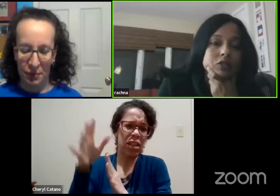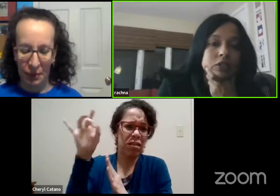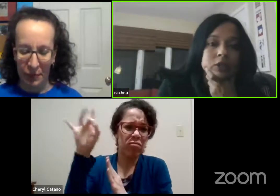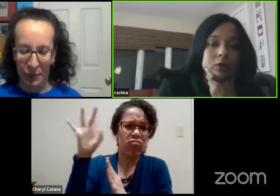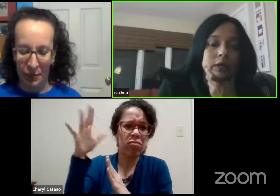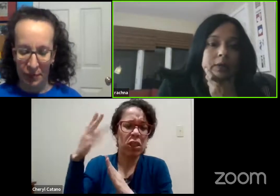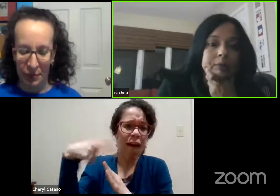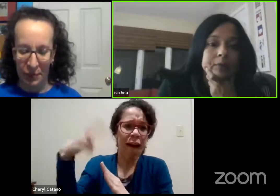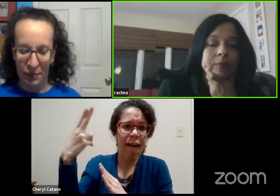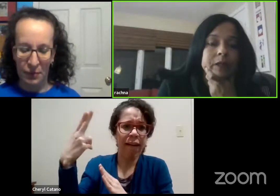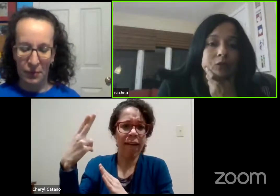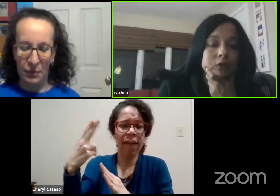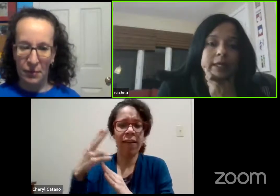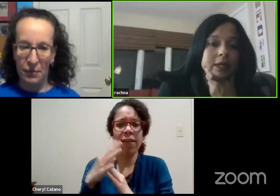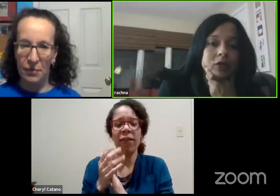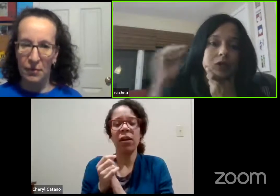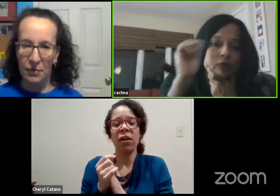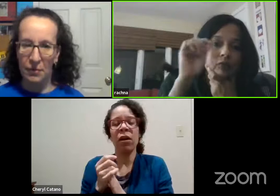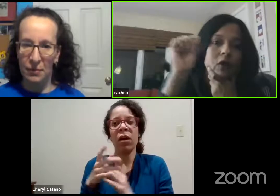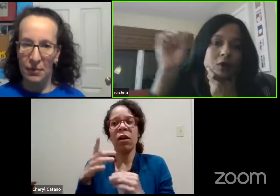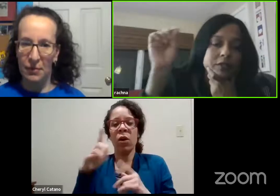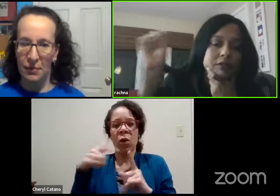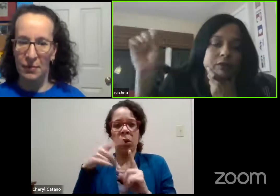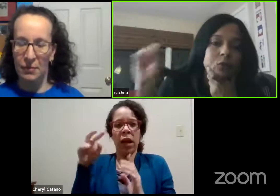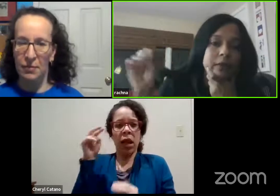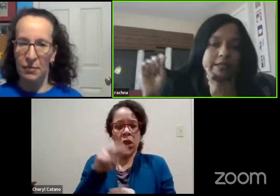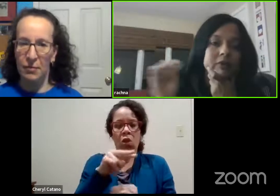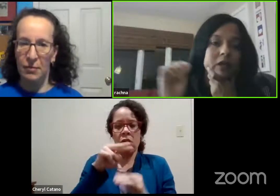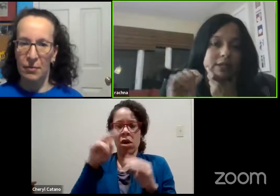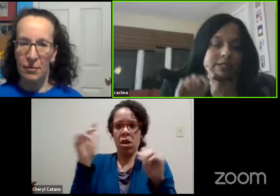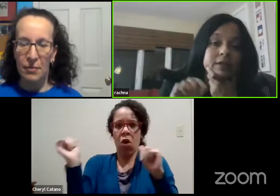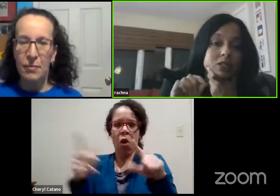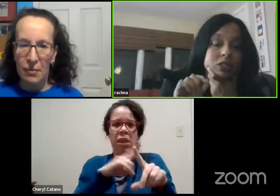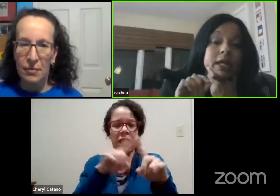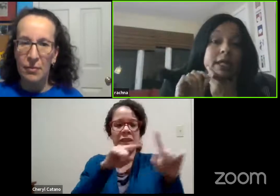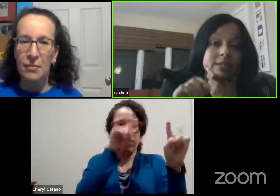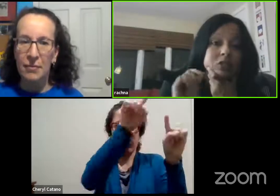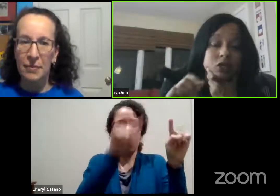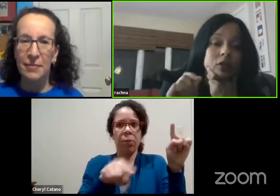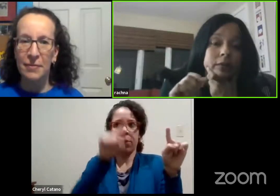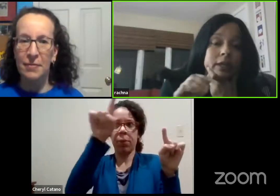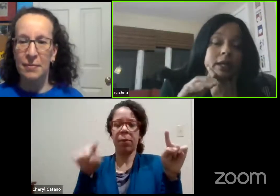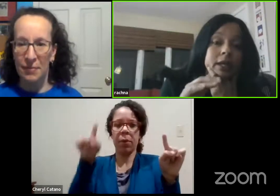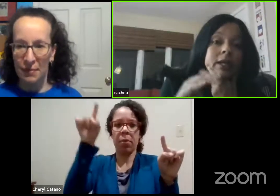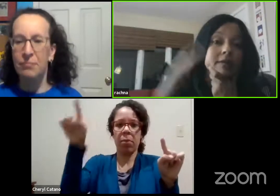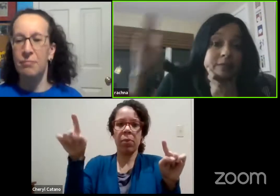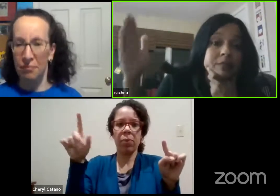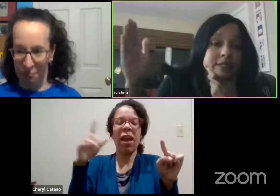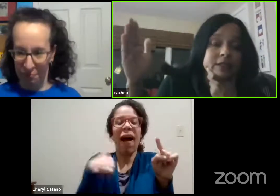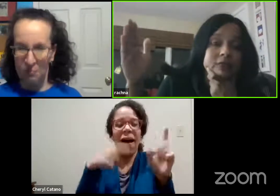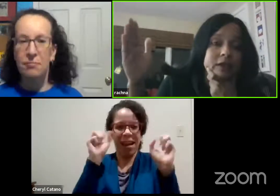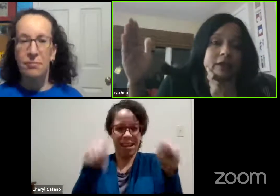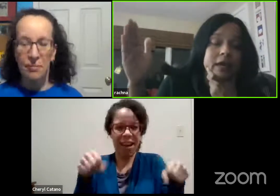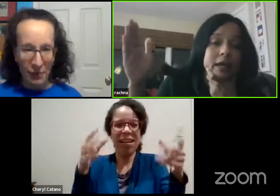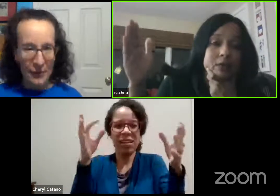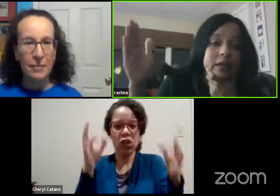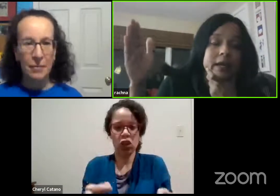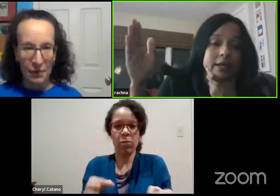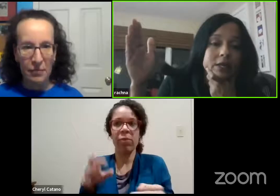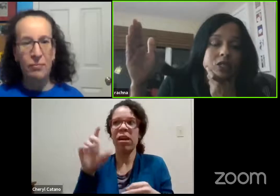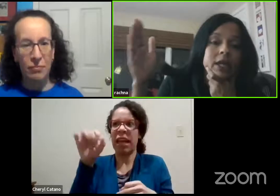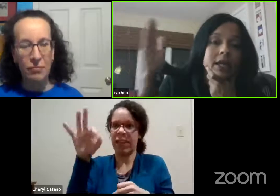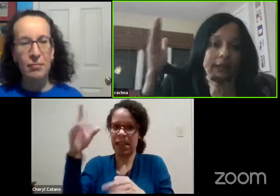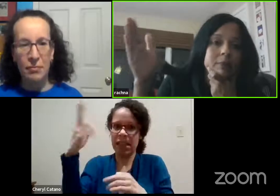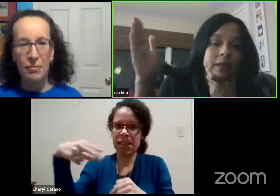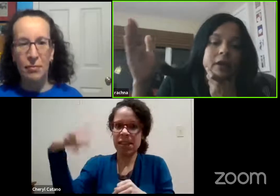So, by looking at all the different points of the constellation, I can determine if something's in the very high